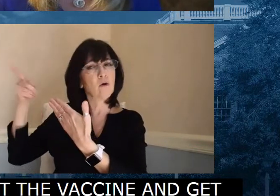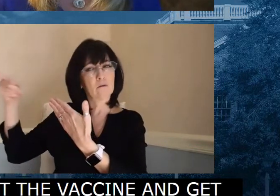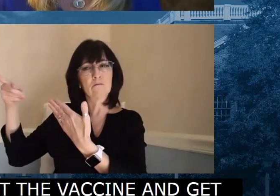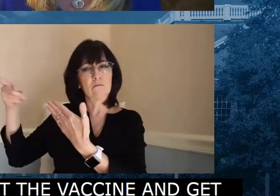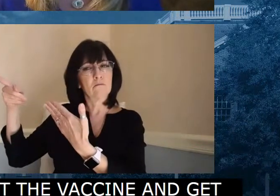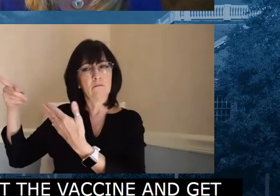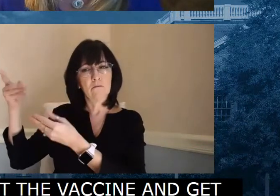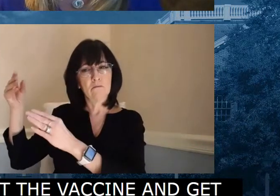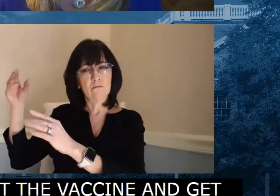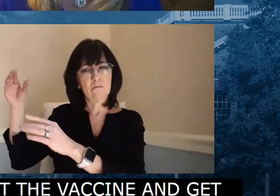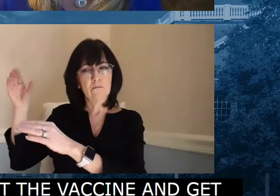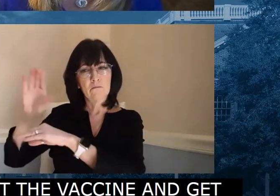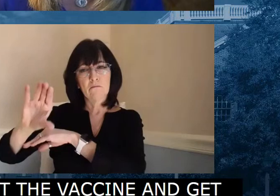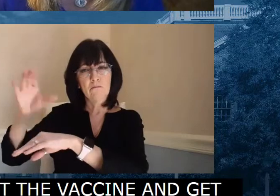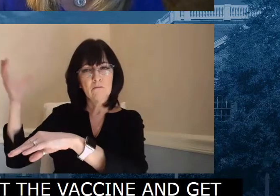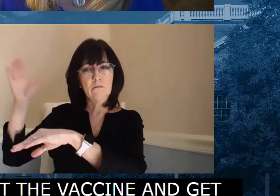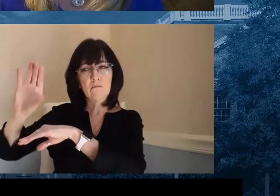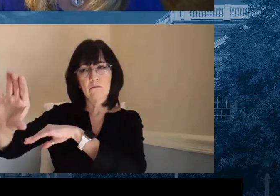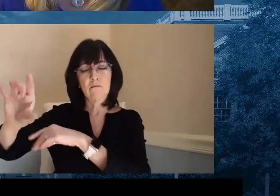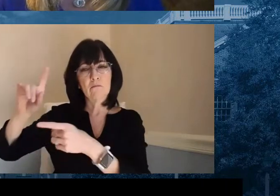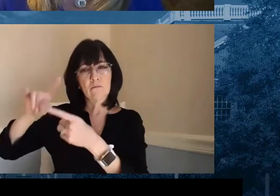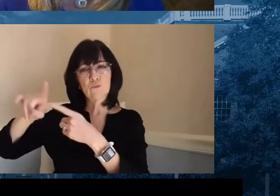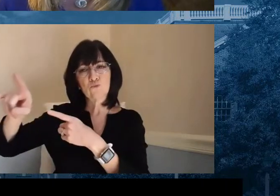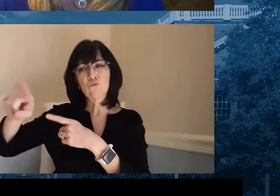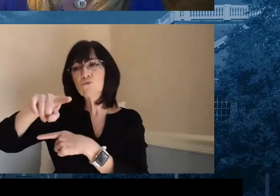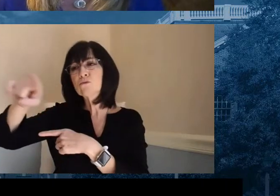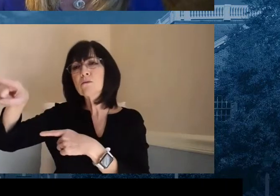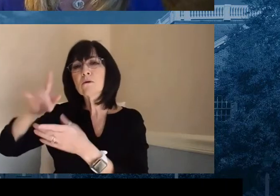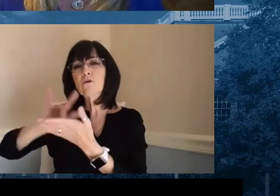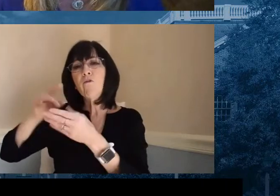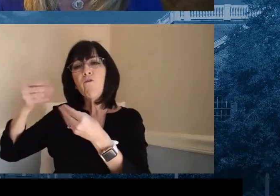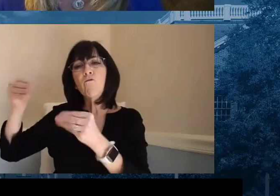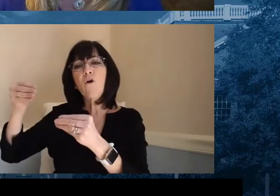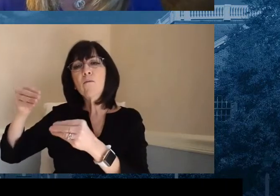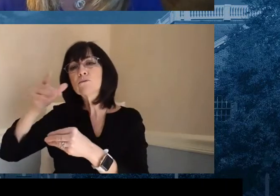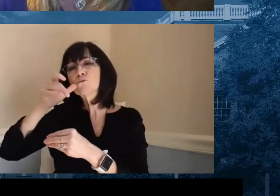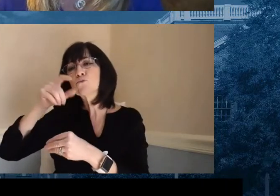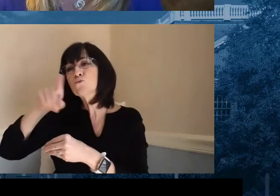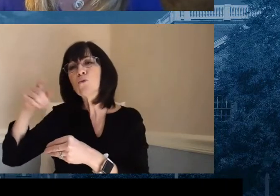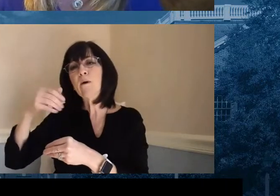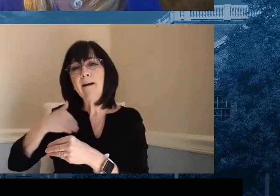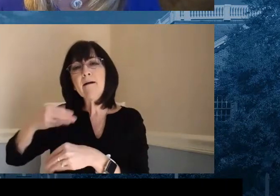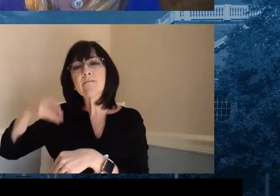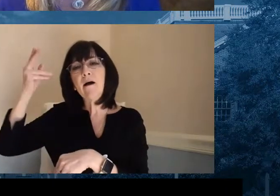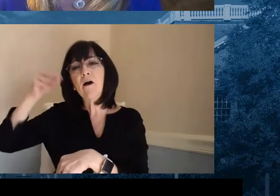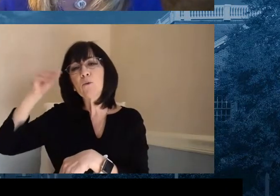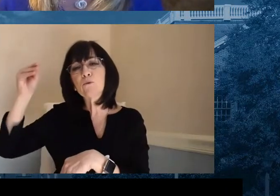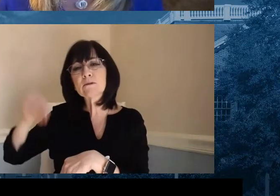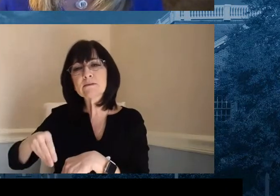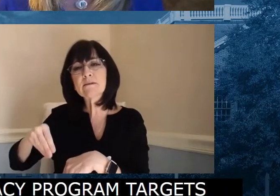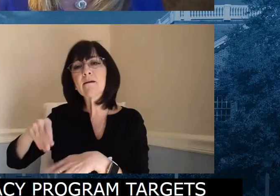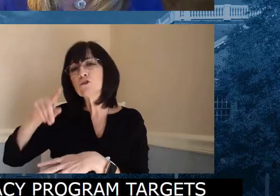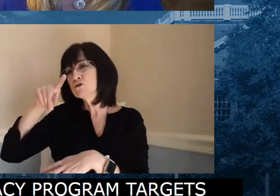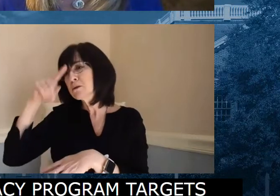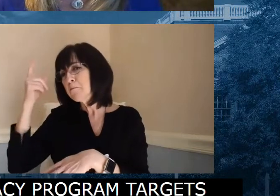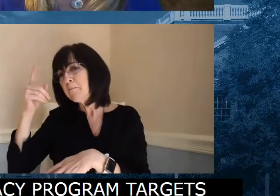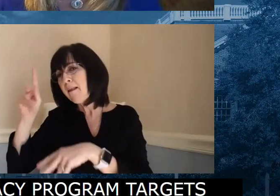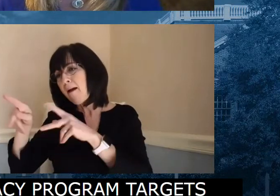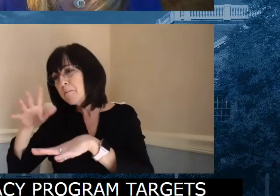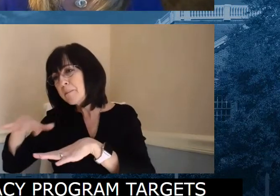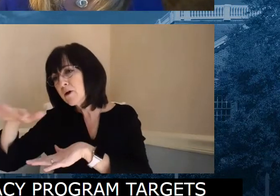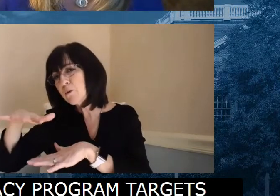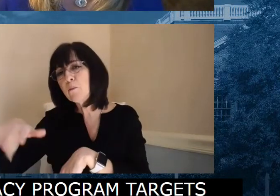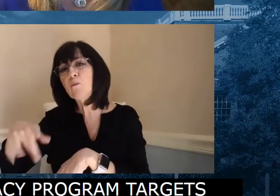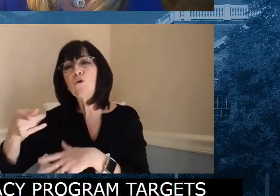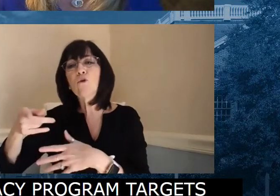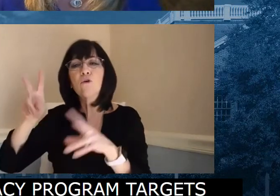pharmacies in areas that have high percentage of Black and brown populations. And we've seen some pretty